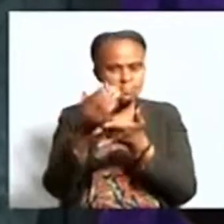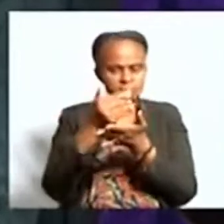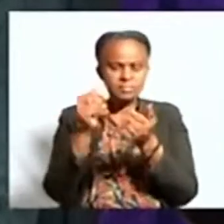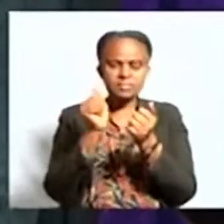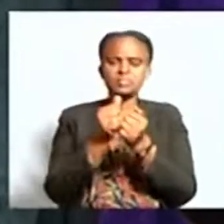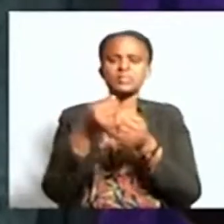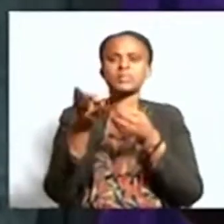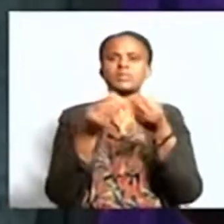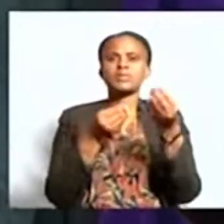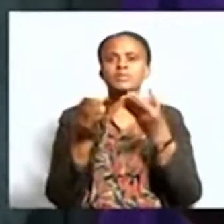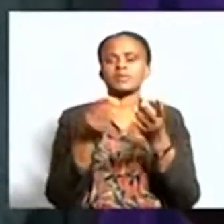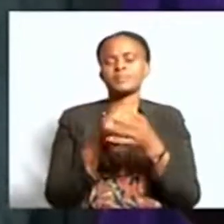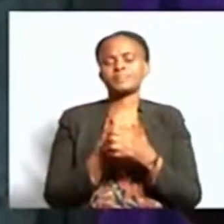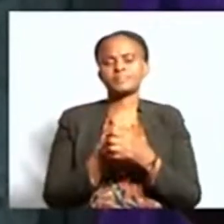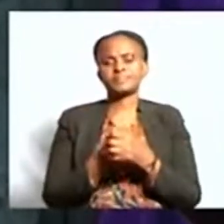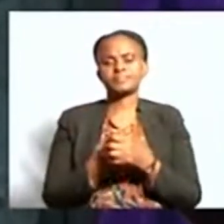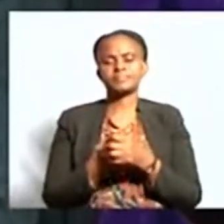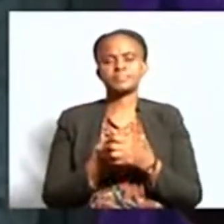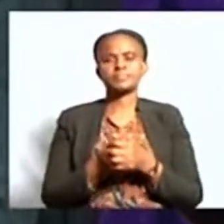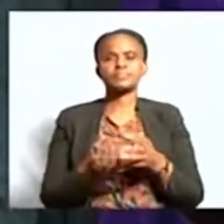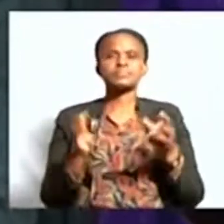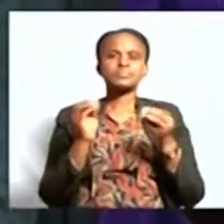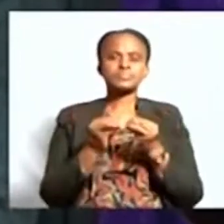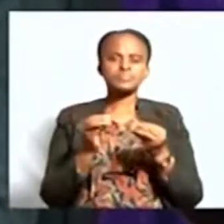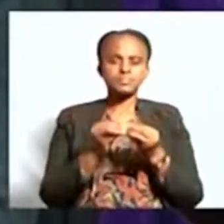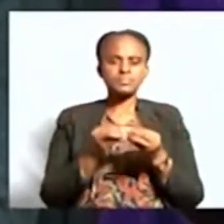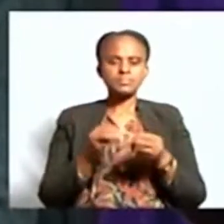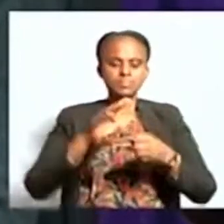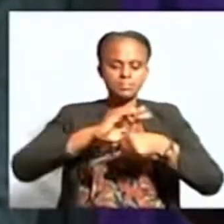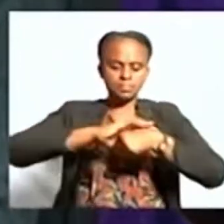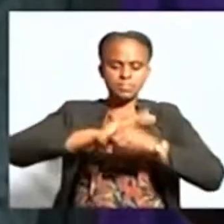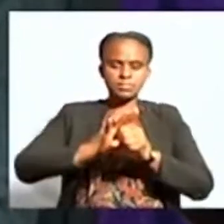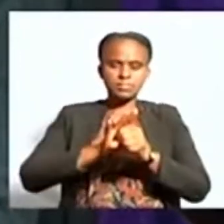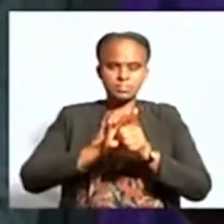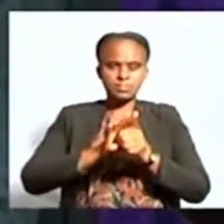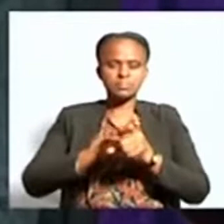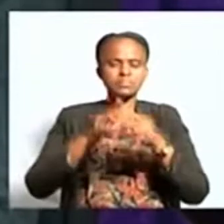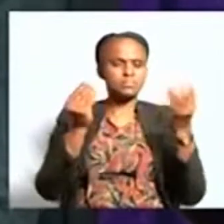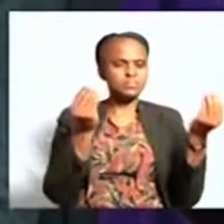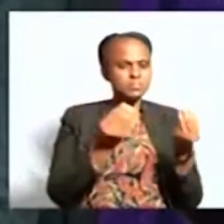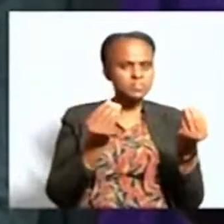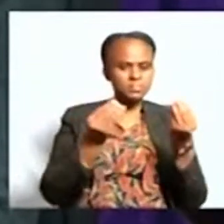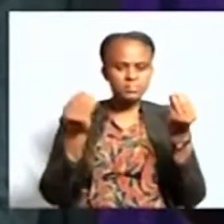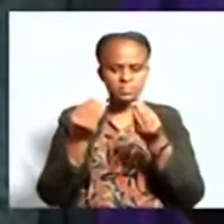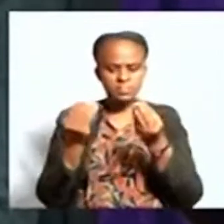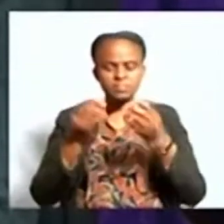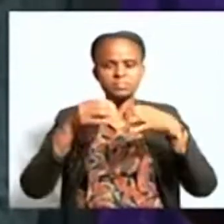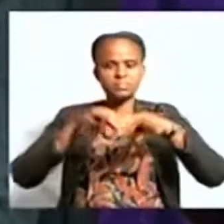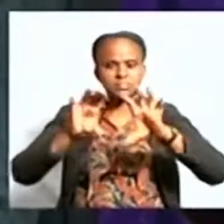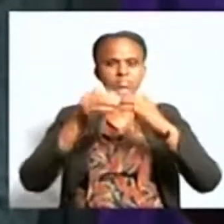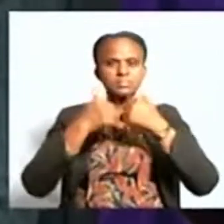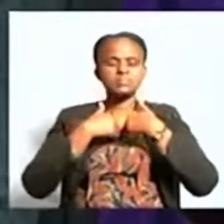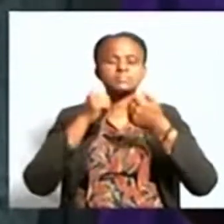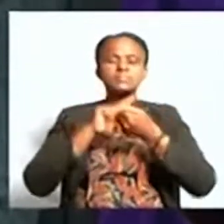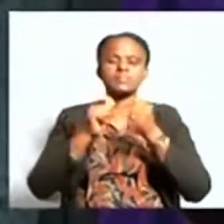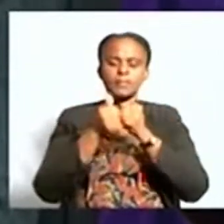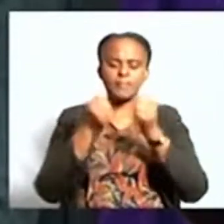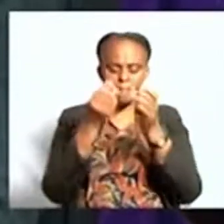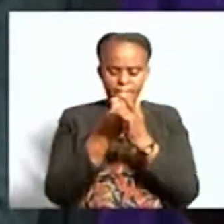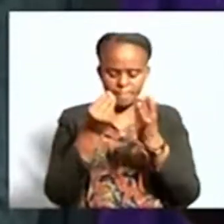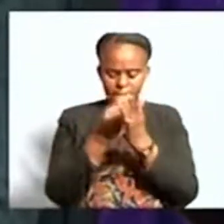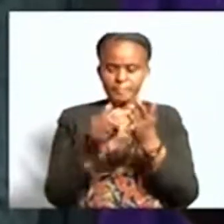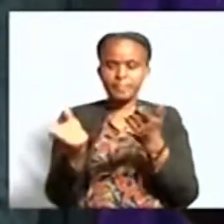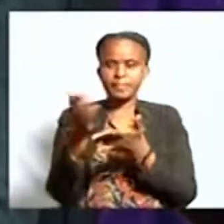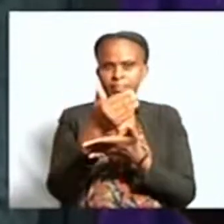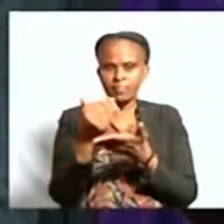expenditure. Further, the COVID-19 restrictions continued to affect the revenue